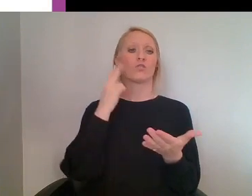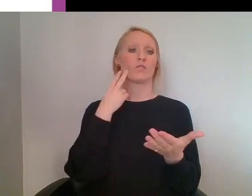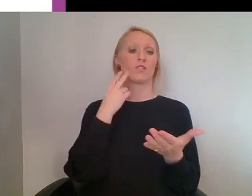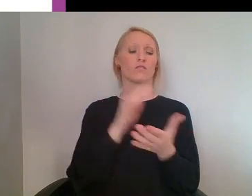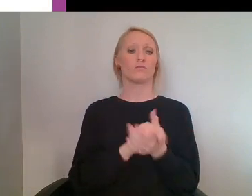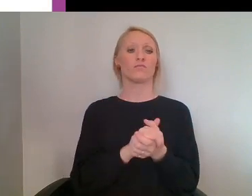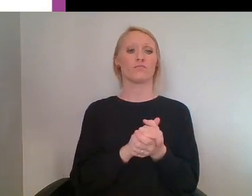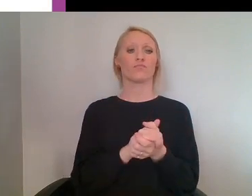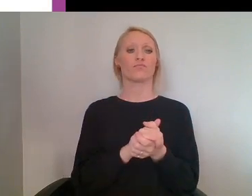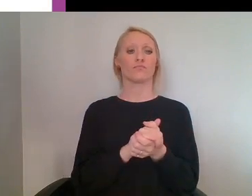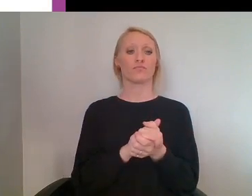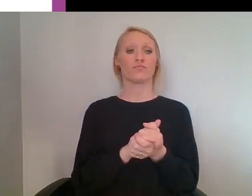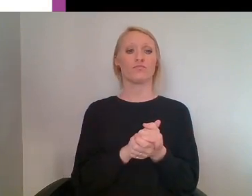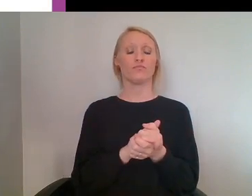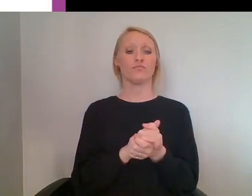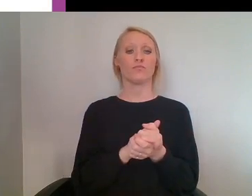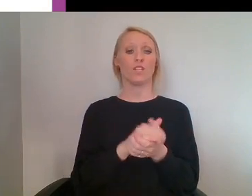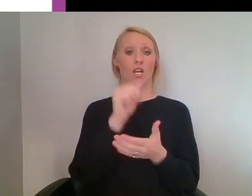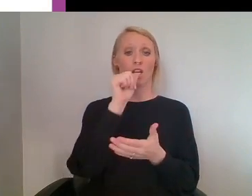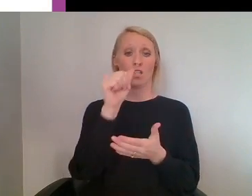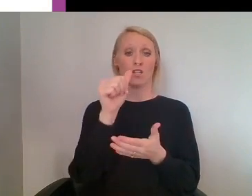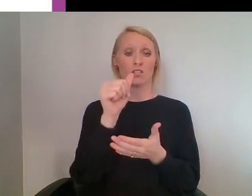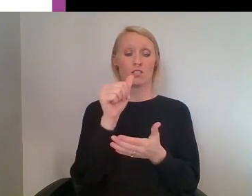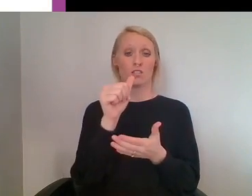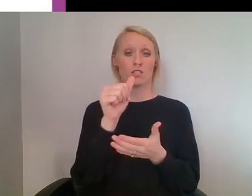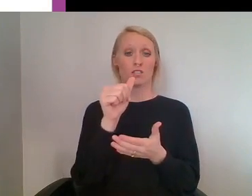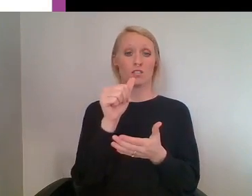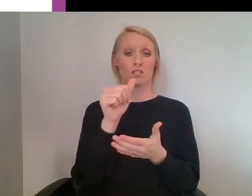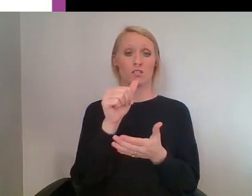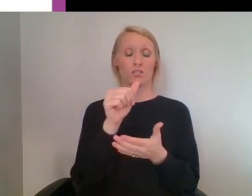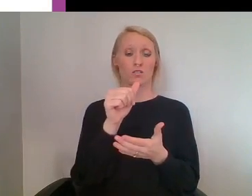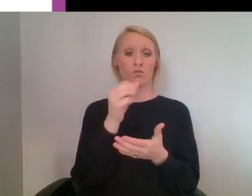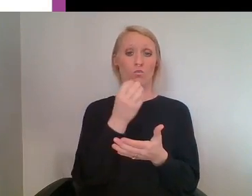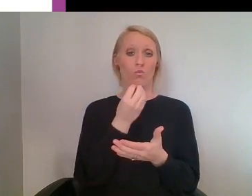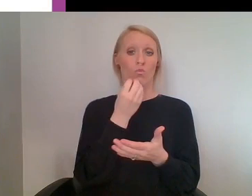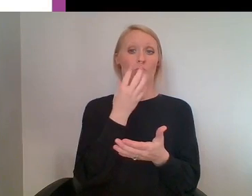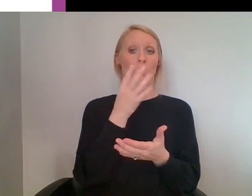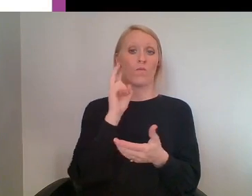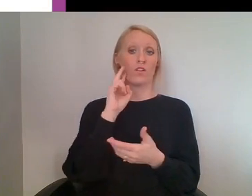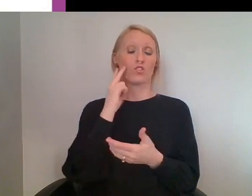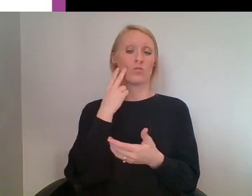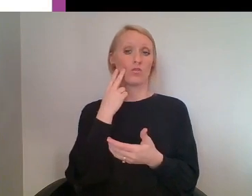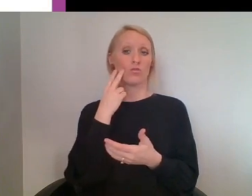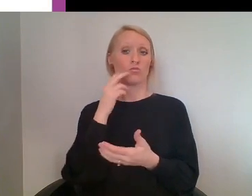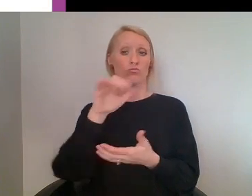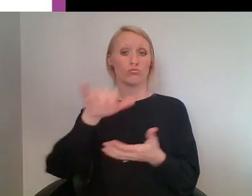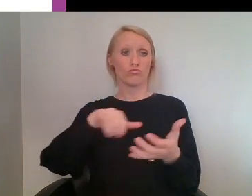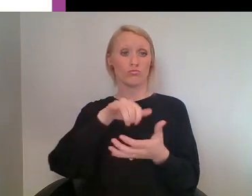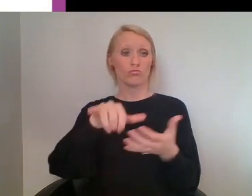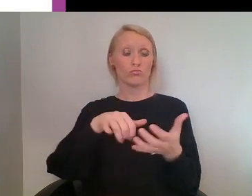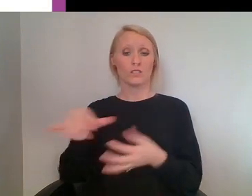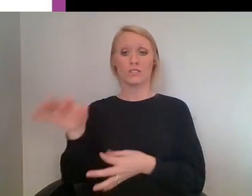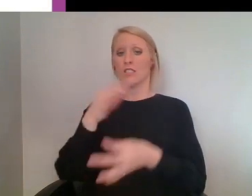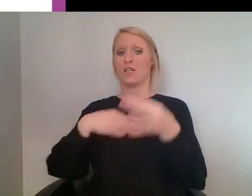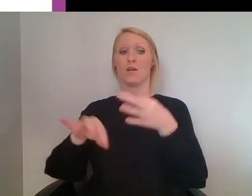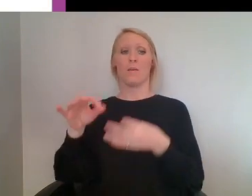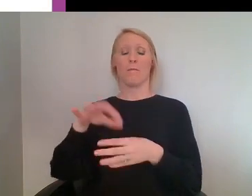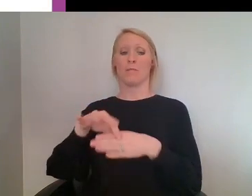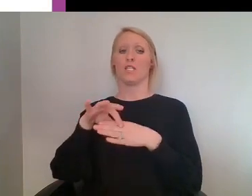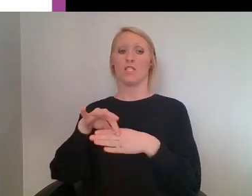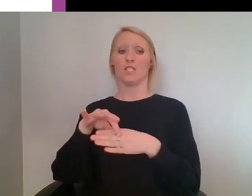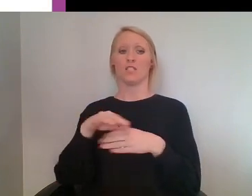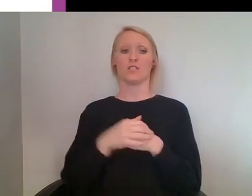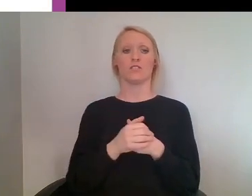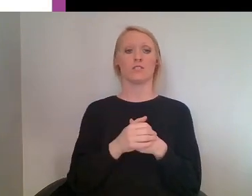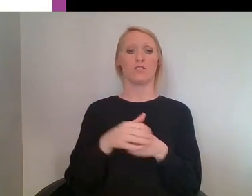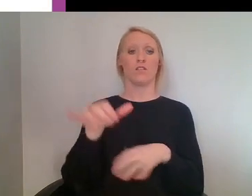whole-fat ice cream, but you could add nuts on there to give it some protein. Add walnuts or pecans to a green salad instead of cheese or any kind of